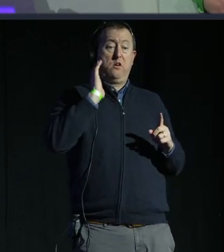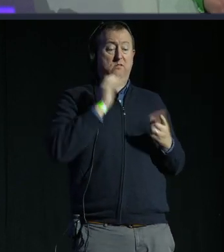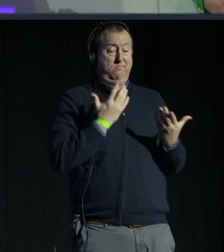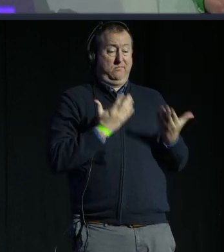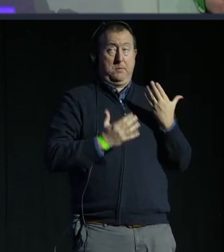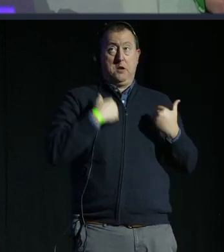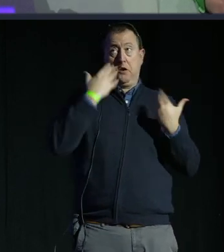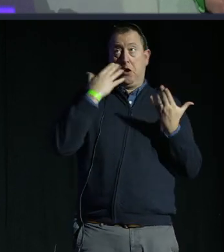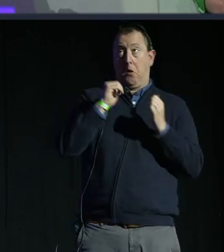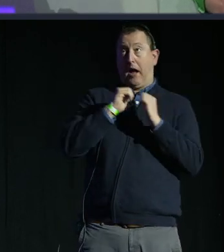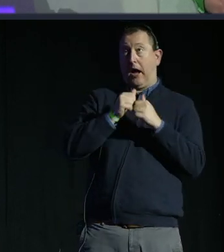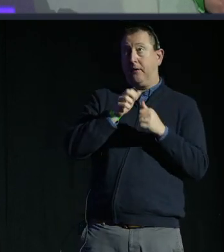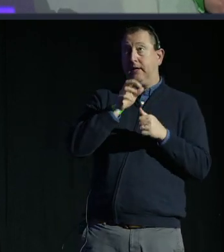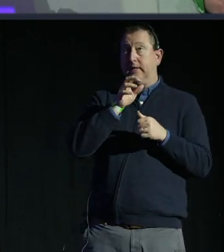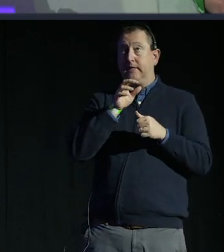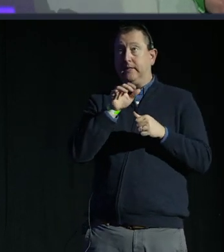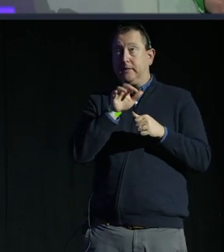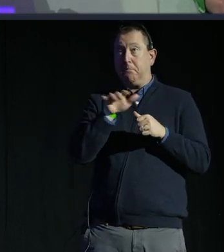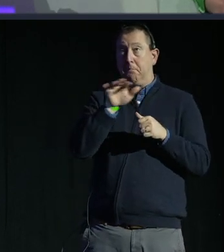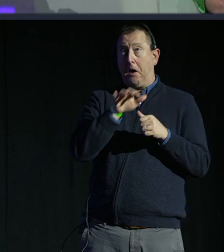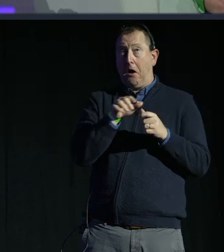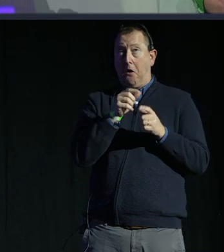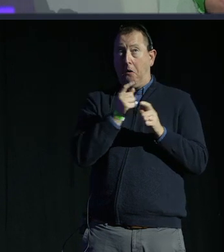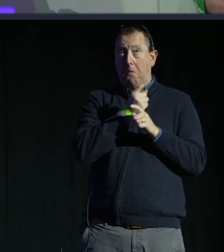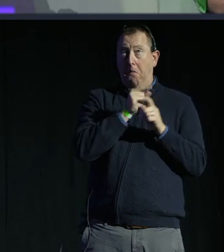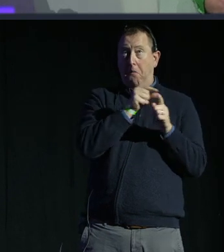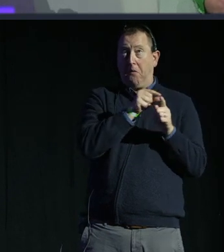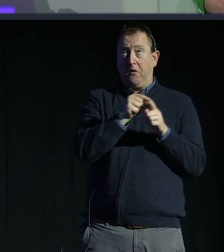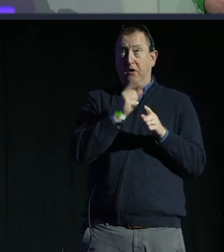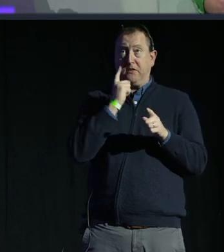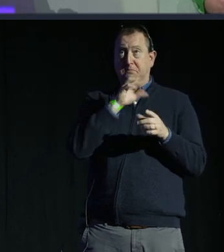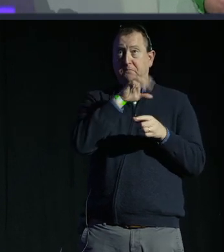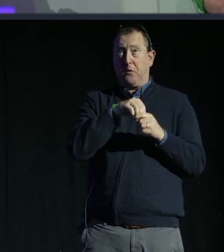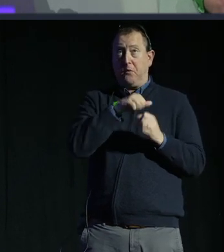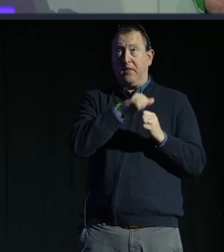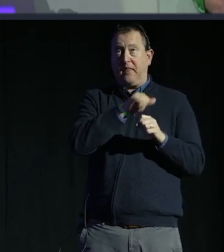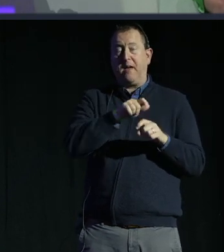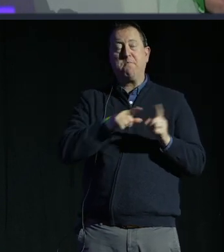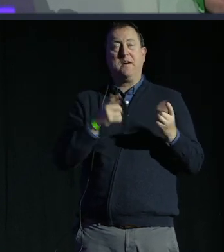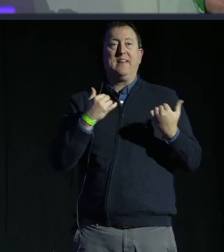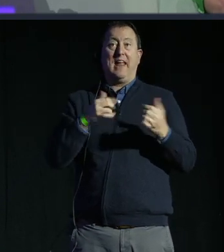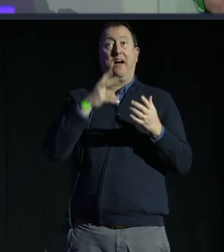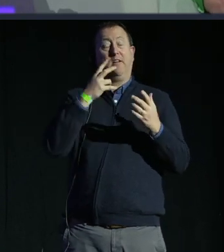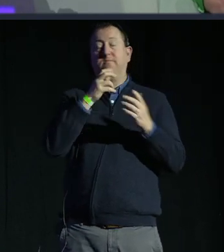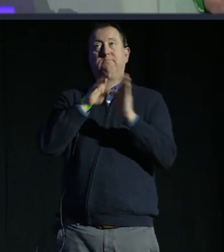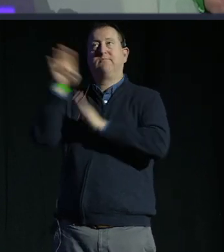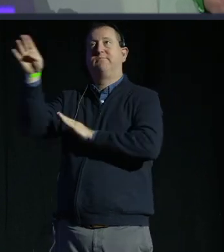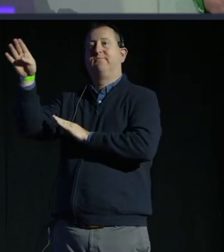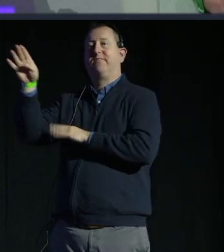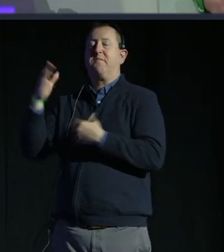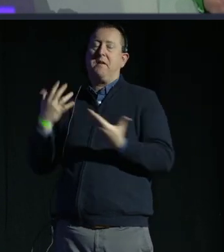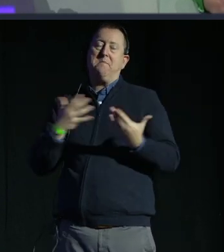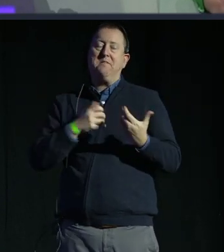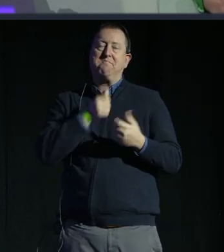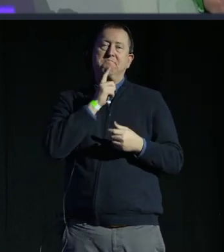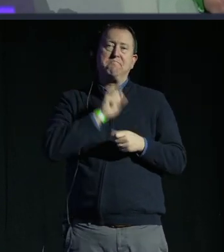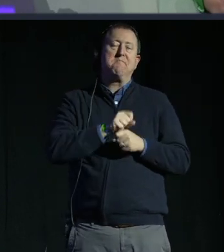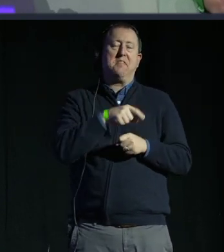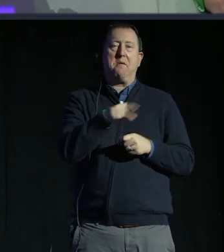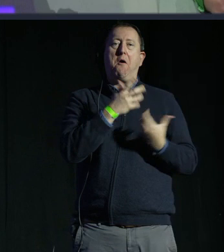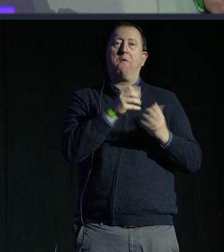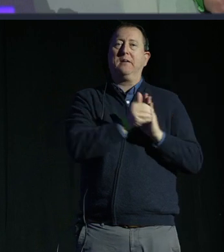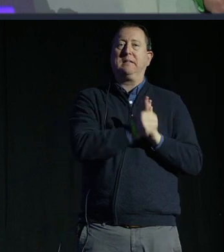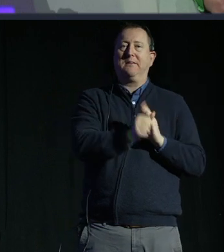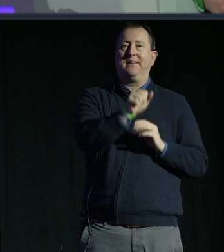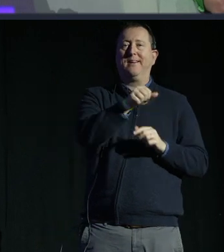spell SQL a couple weeks ago. That's a little bit of a stretch. But you know, that investment